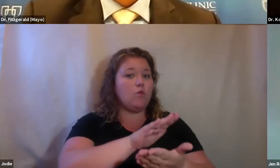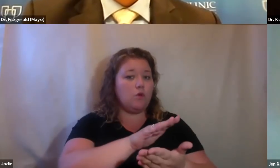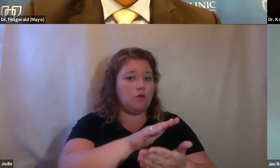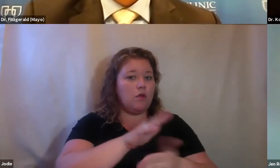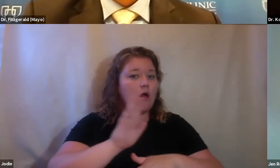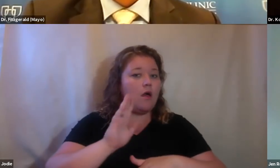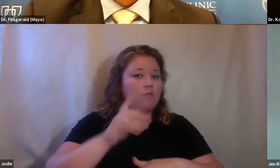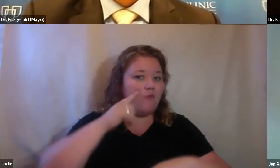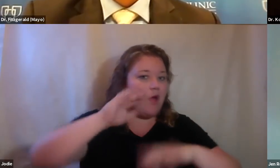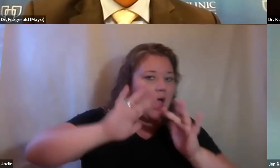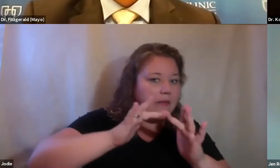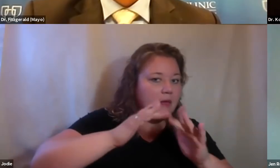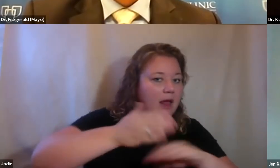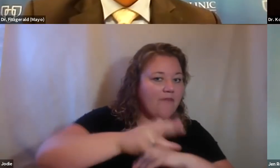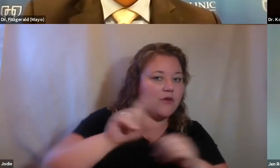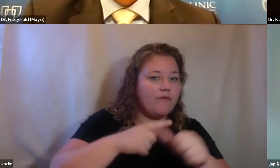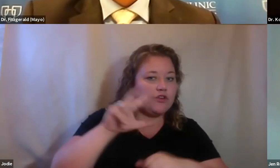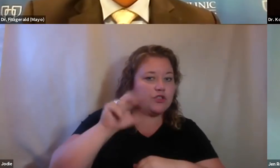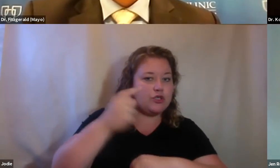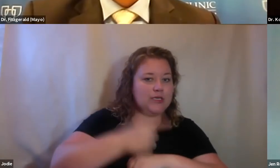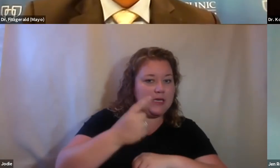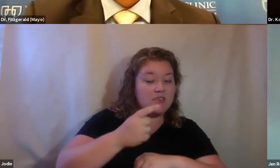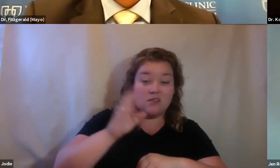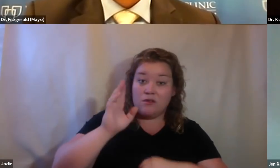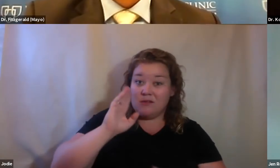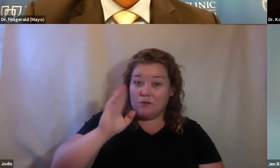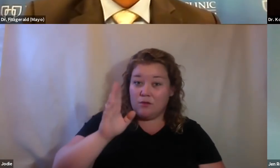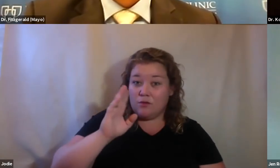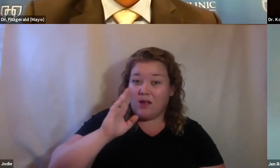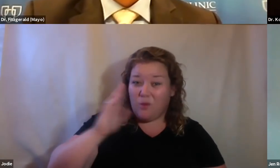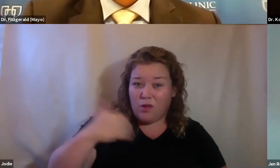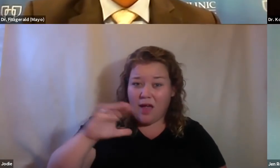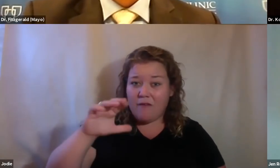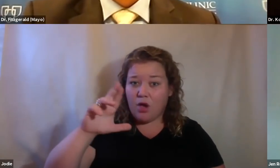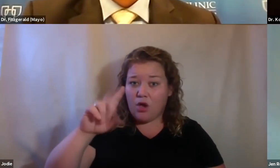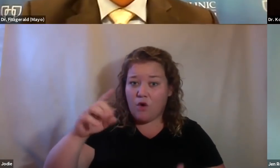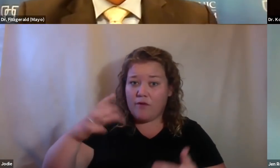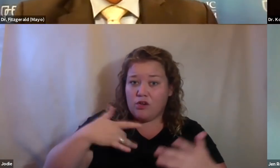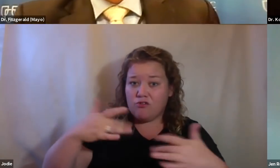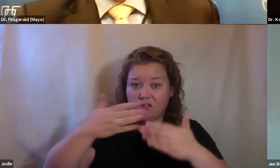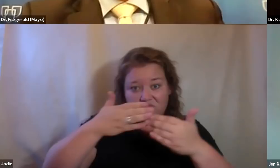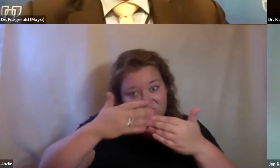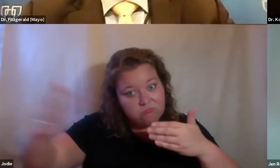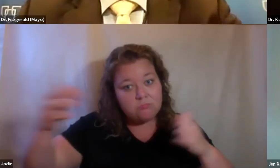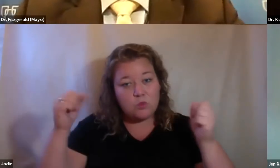days? And will we have COVID concerns into the winter months?